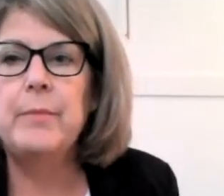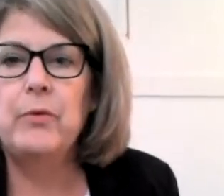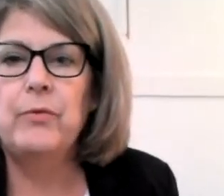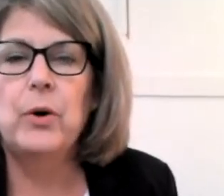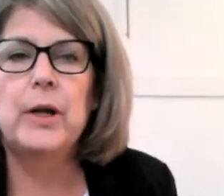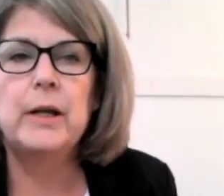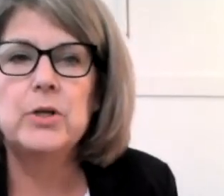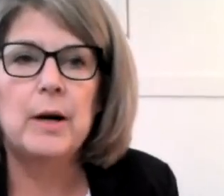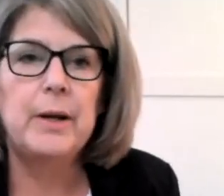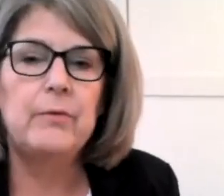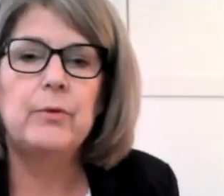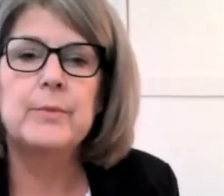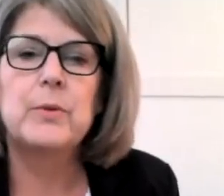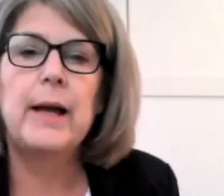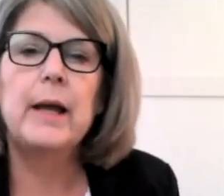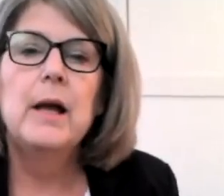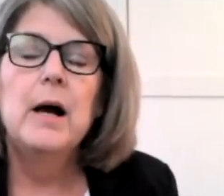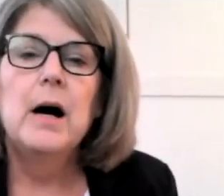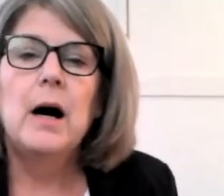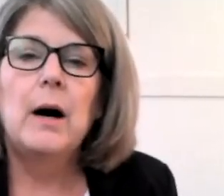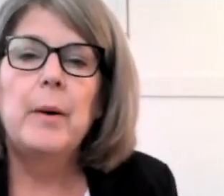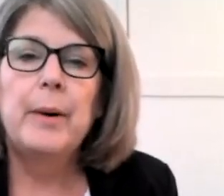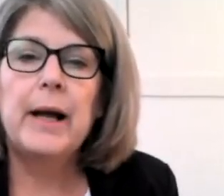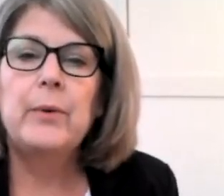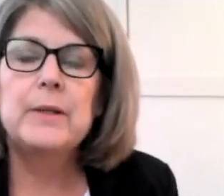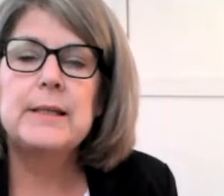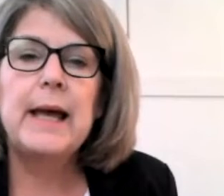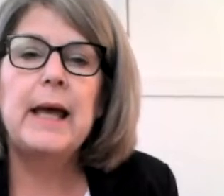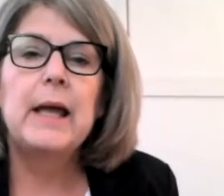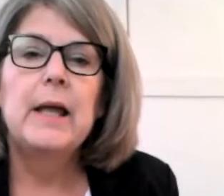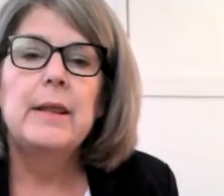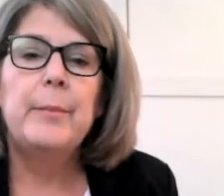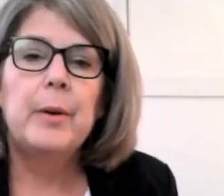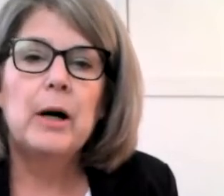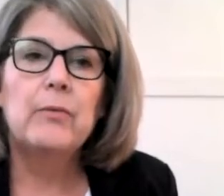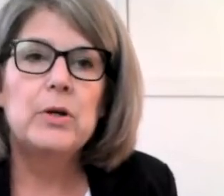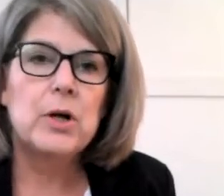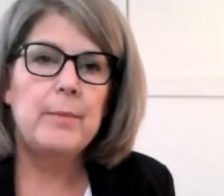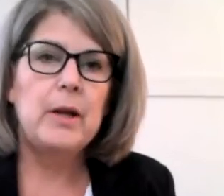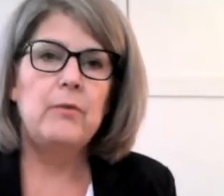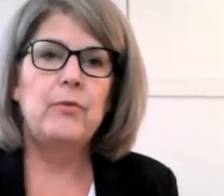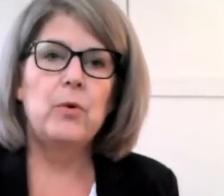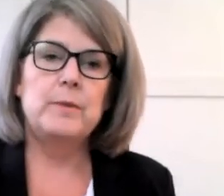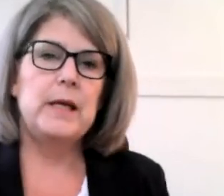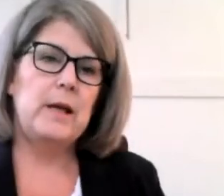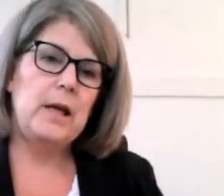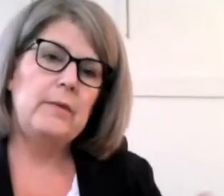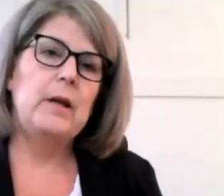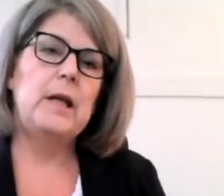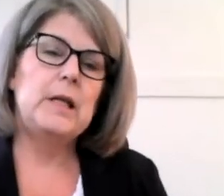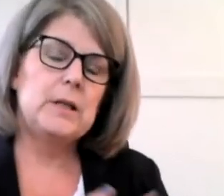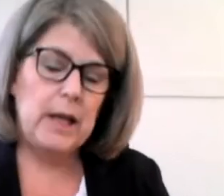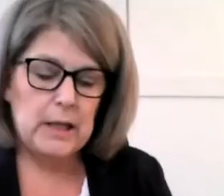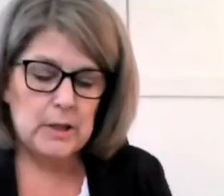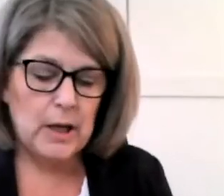how they move forward in a trauma-informed way. But I will say that part of what trauma-informed, even